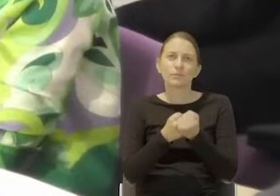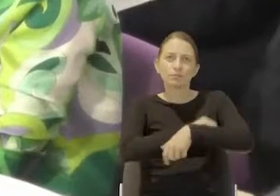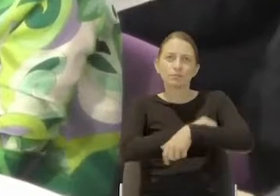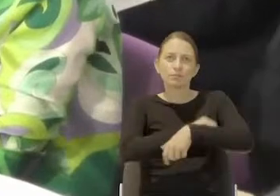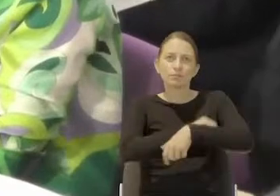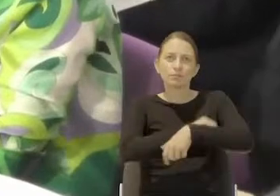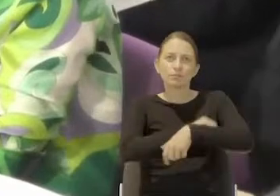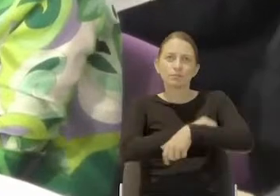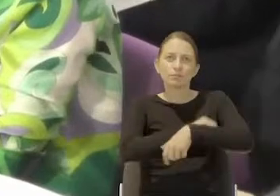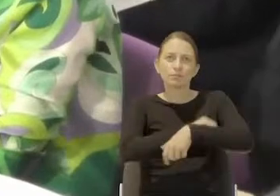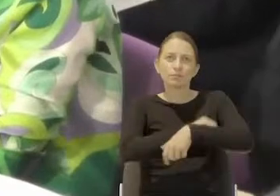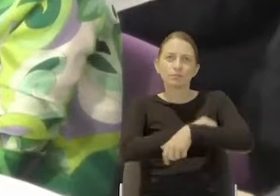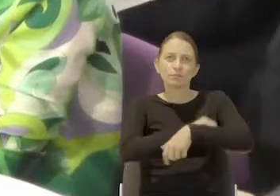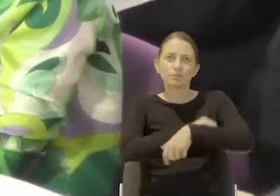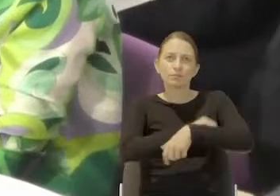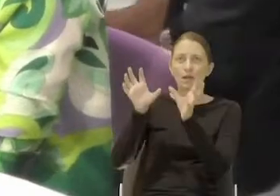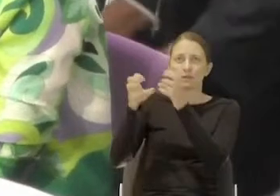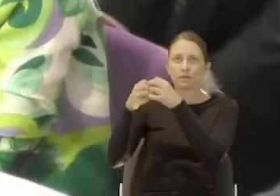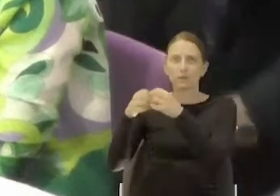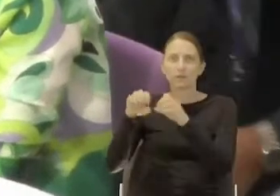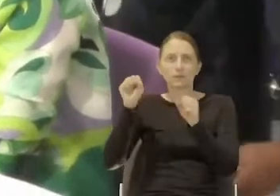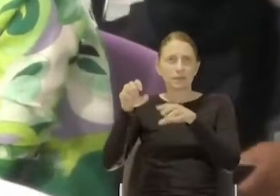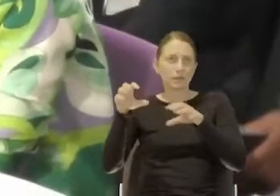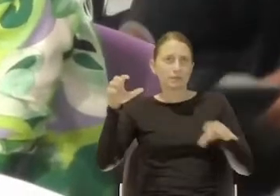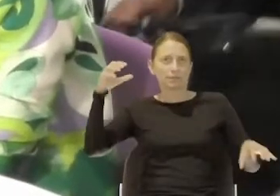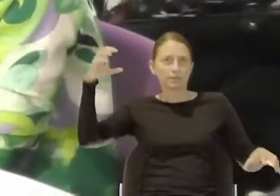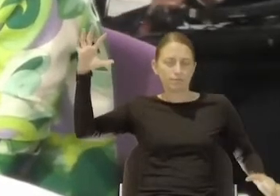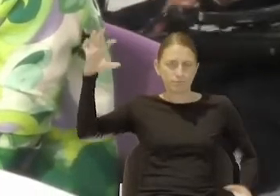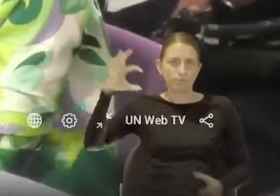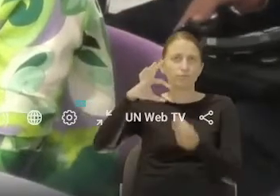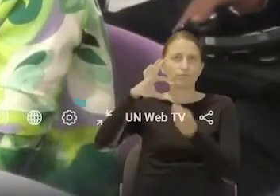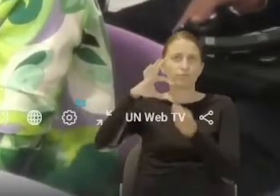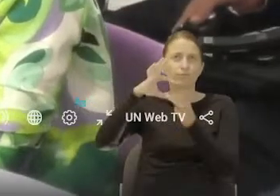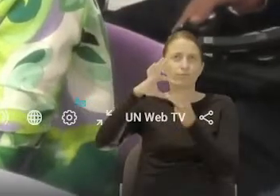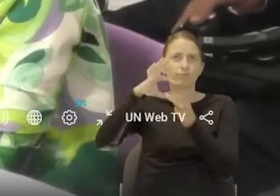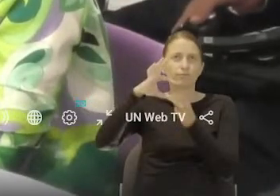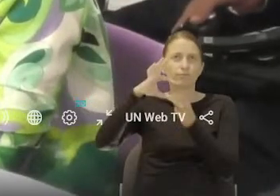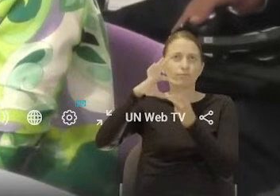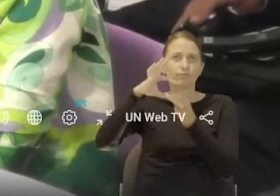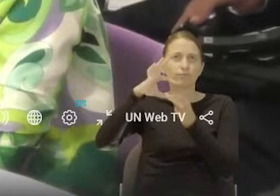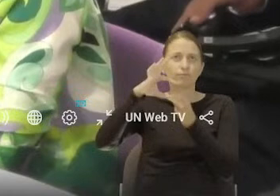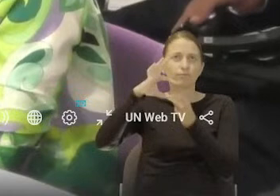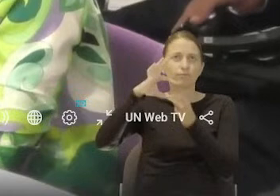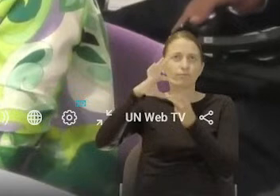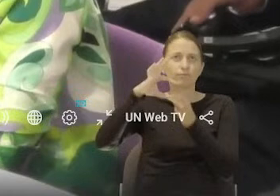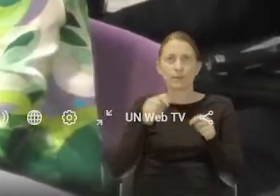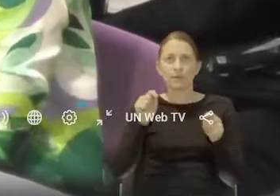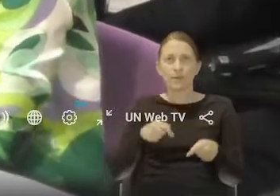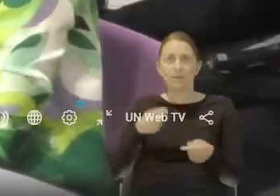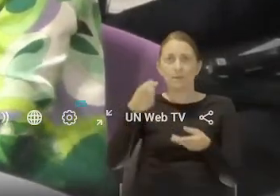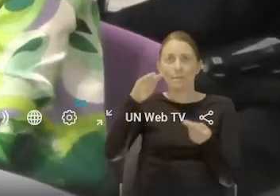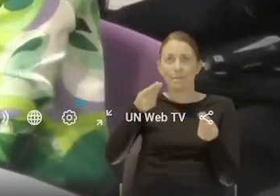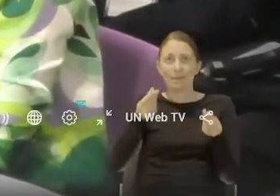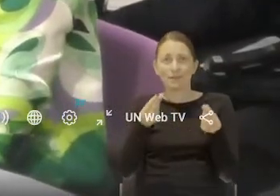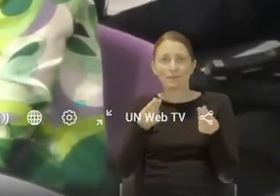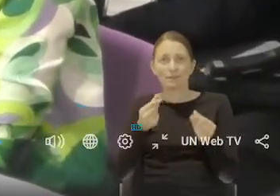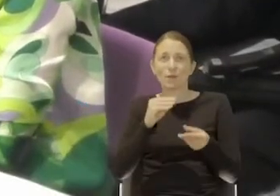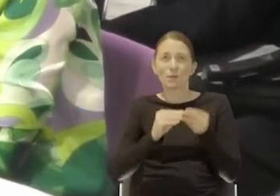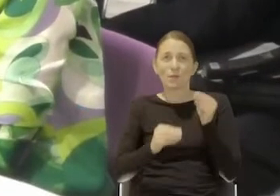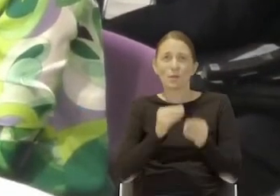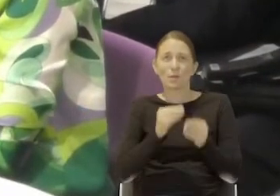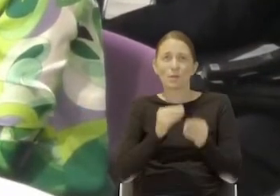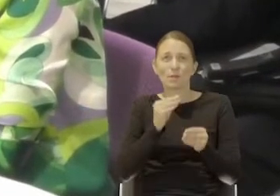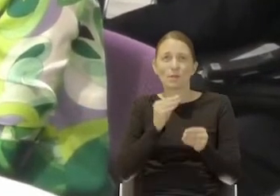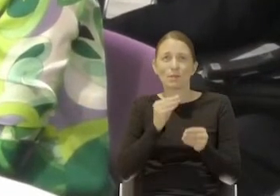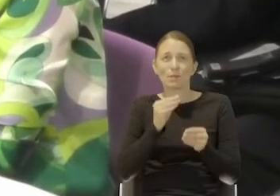not getting enough funding from the private sector, and where they get their funding is limited. So these, I'm sure, are cross-cutting issues across the